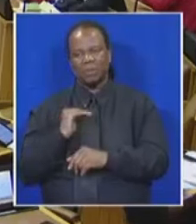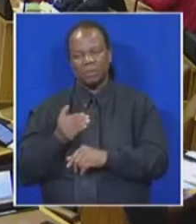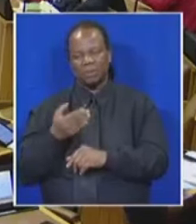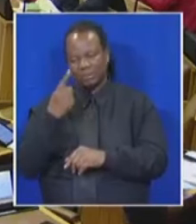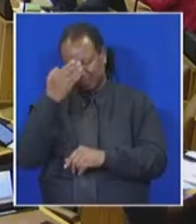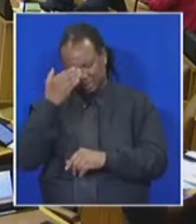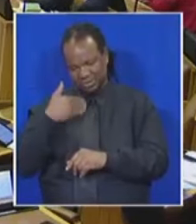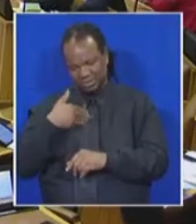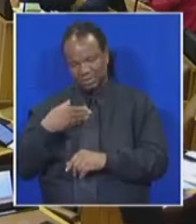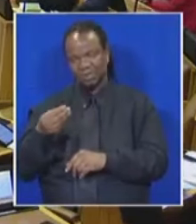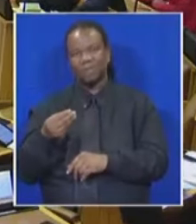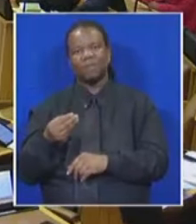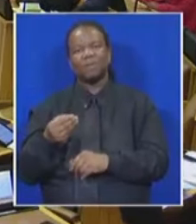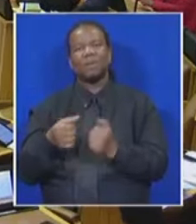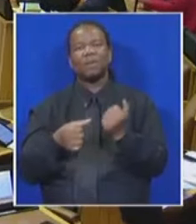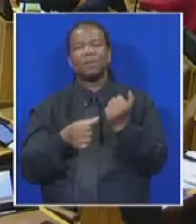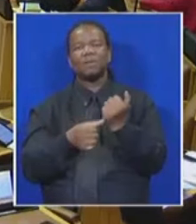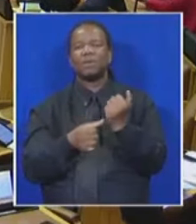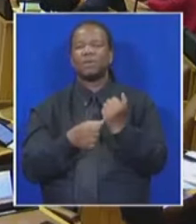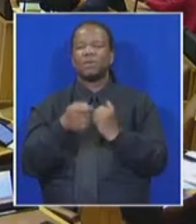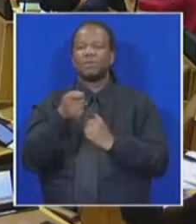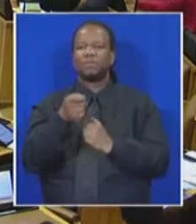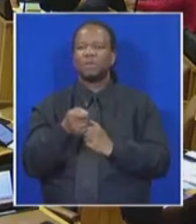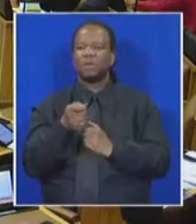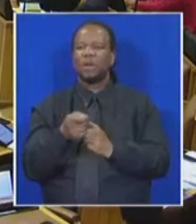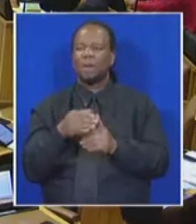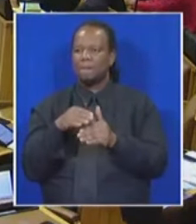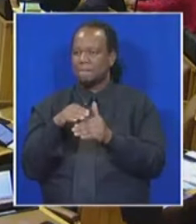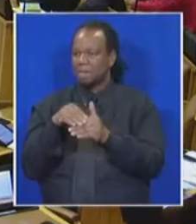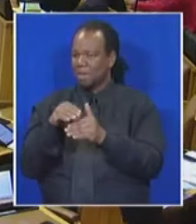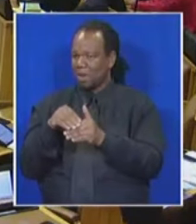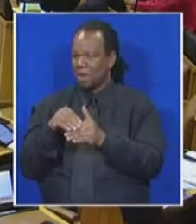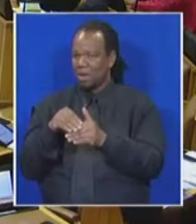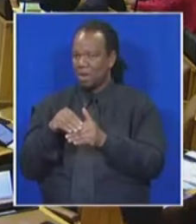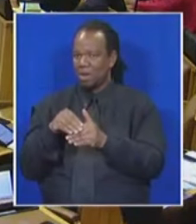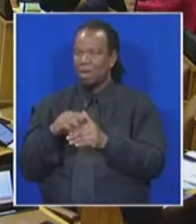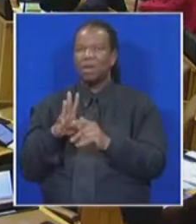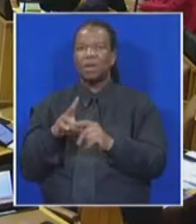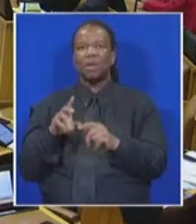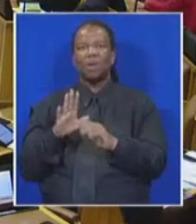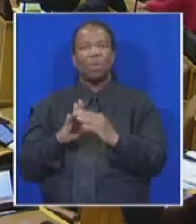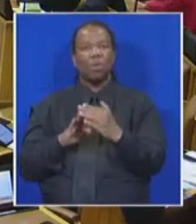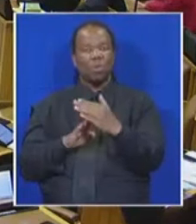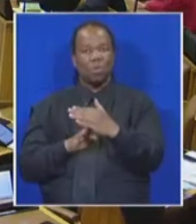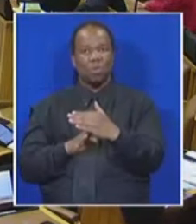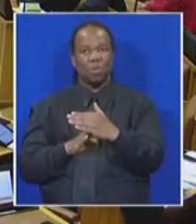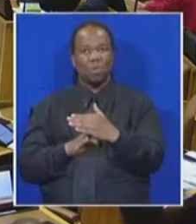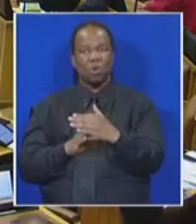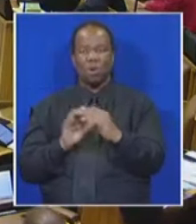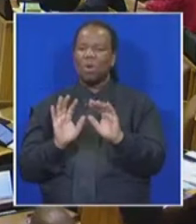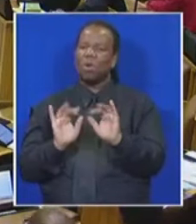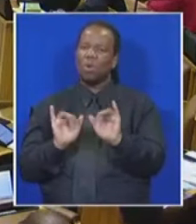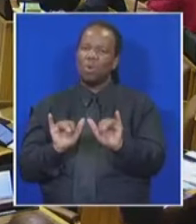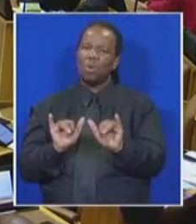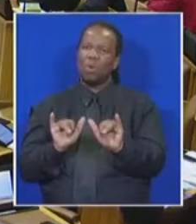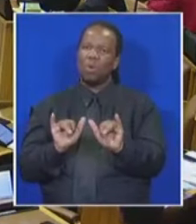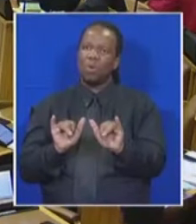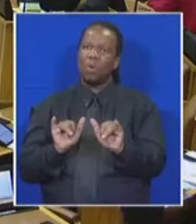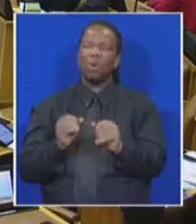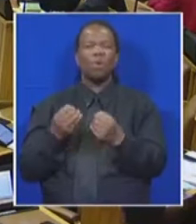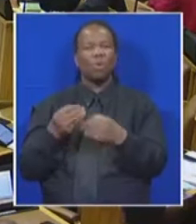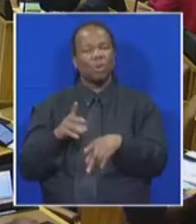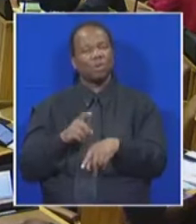Deputy Speaker. Honorable members, my Deputy Speaker, can we vote, please? You are wasting our time now. yes, You are wasting our